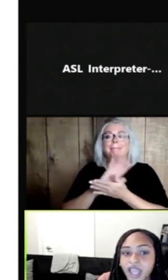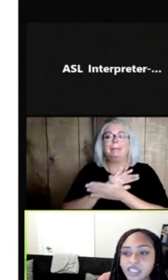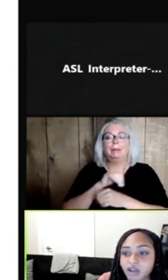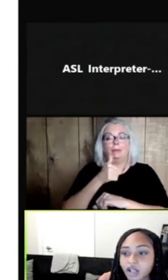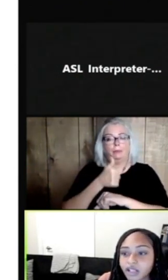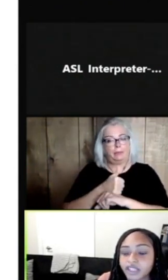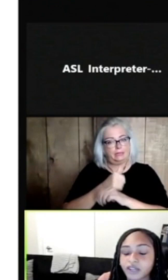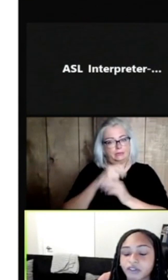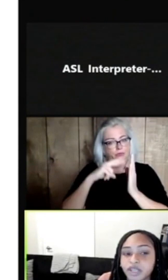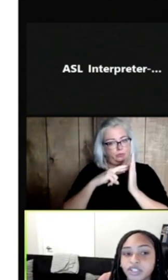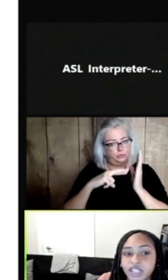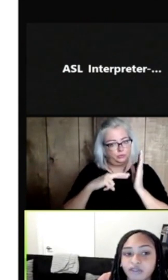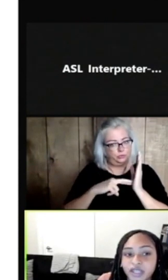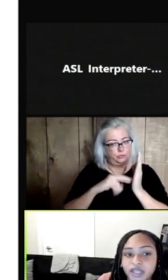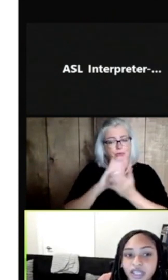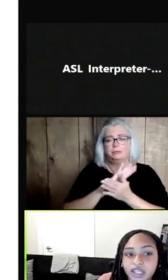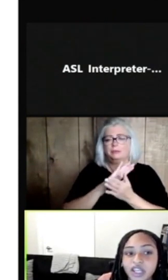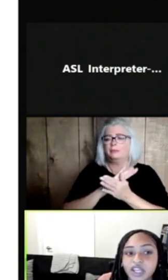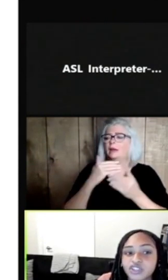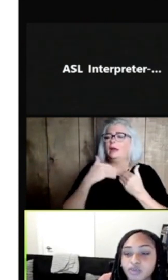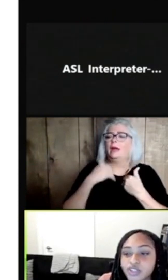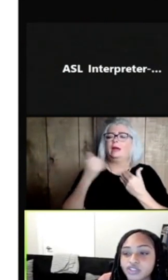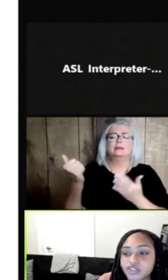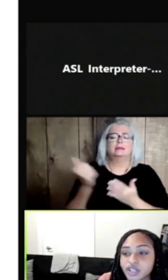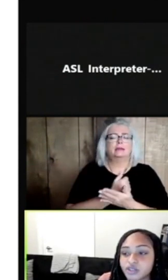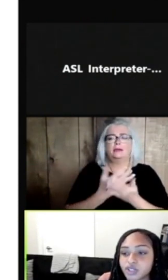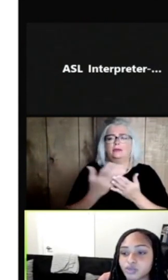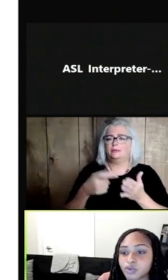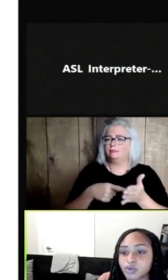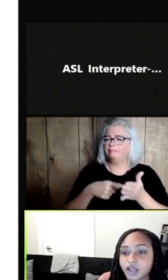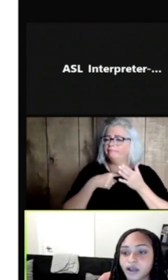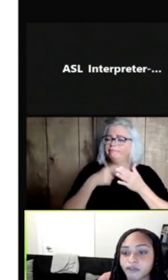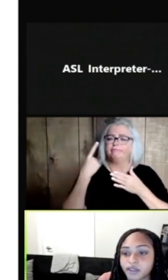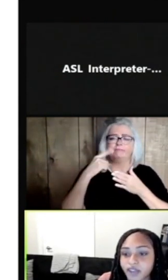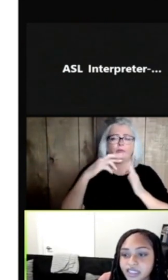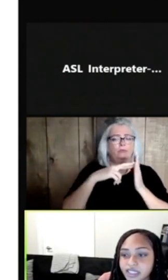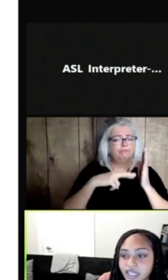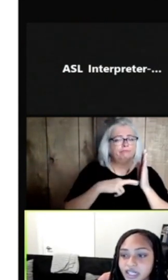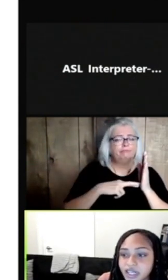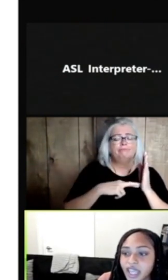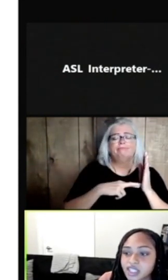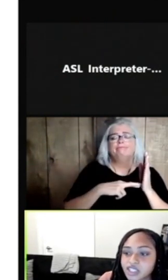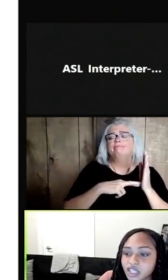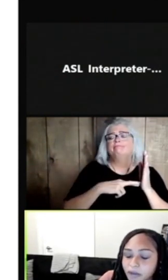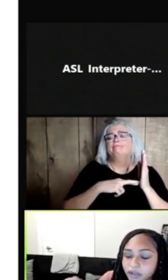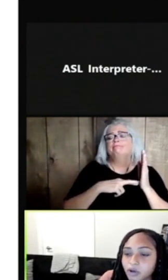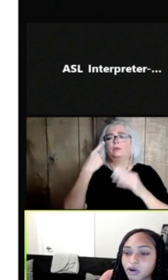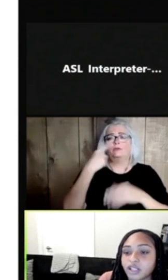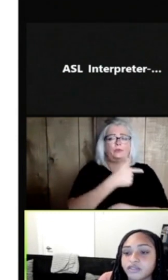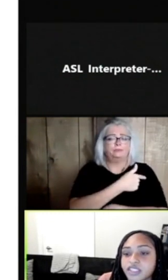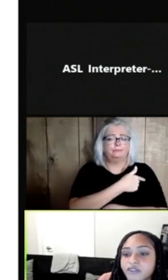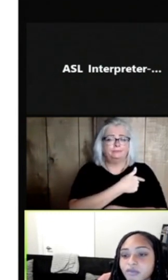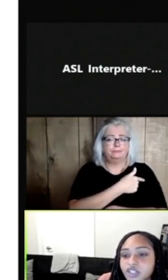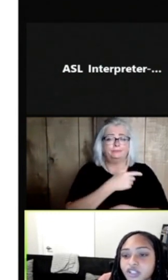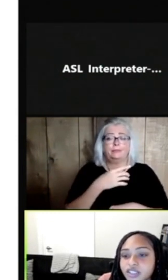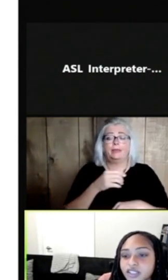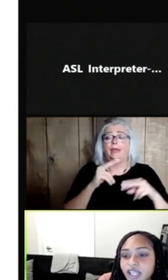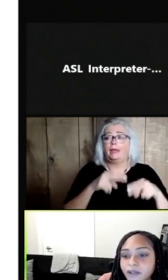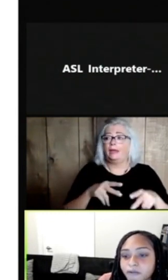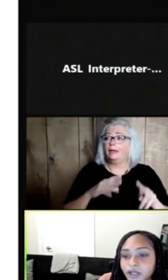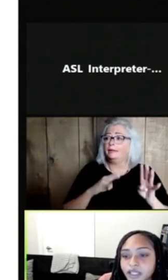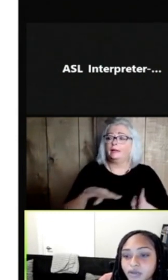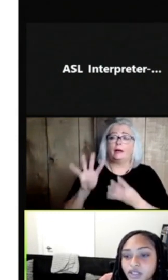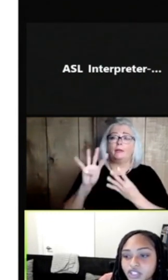paper has all of the information that would be needed to register individuals for the vaccine and to upload all of this information into